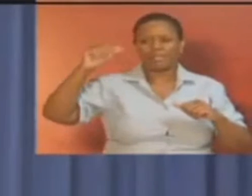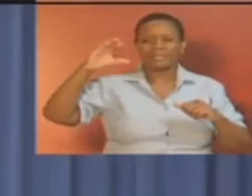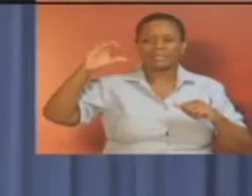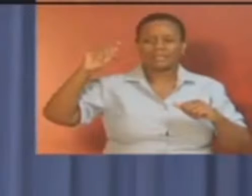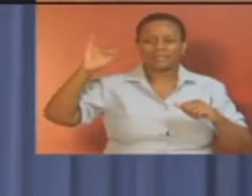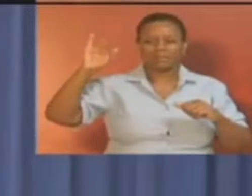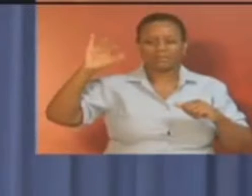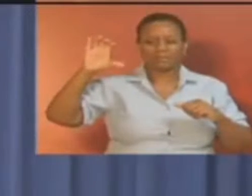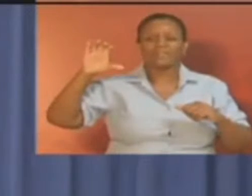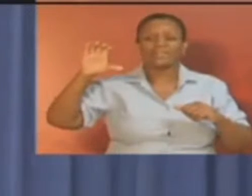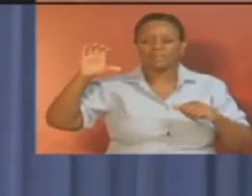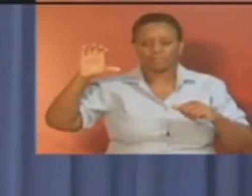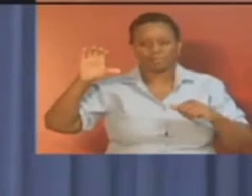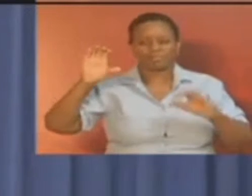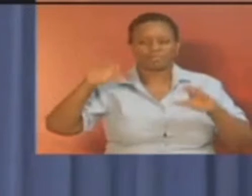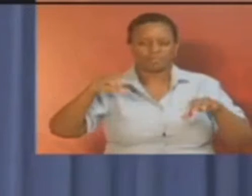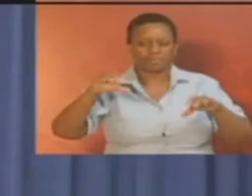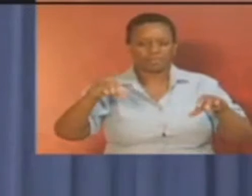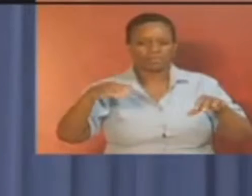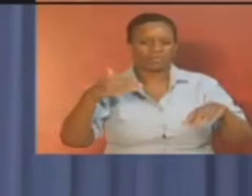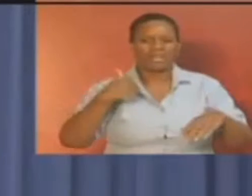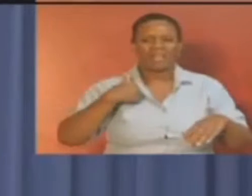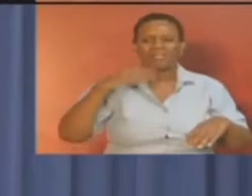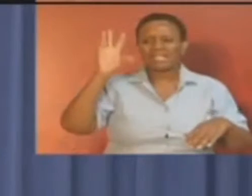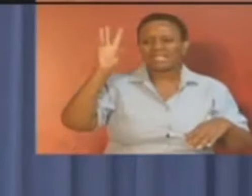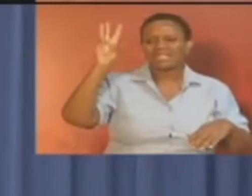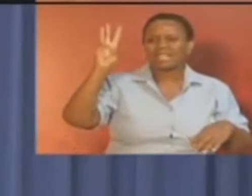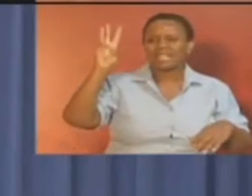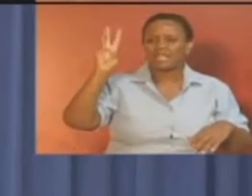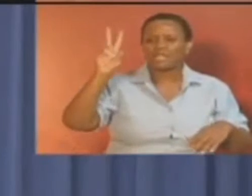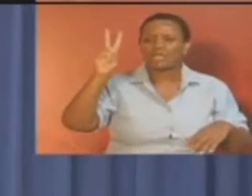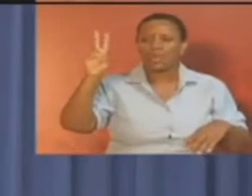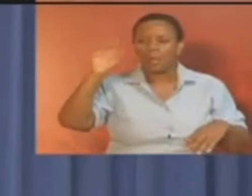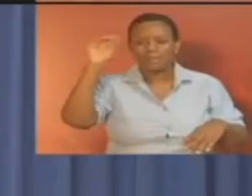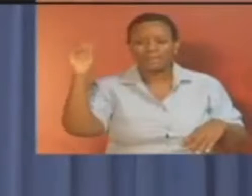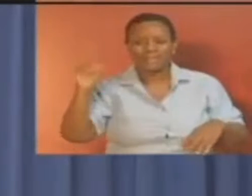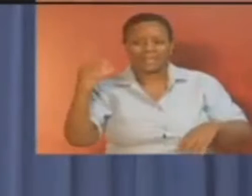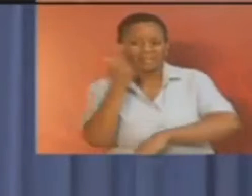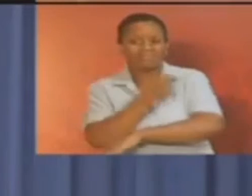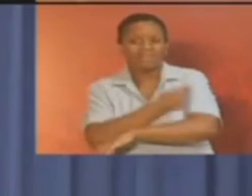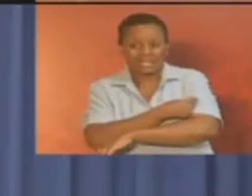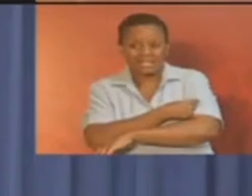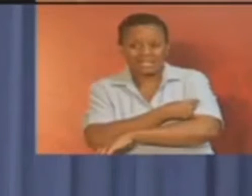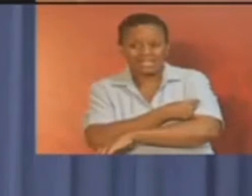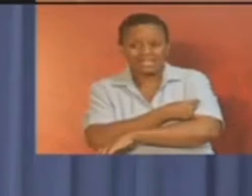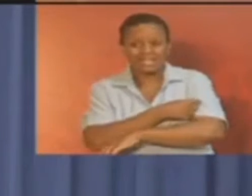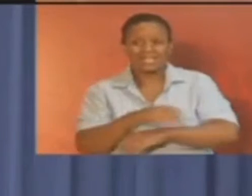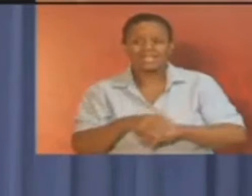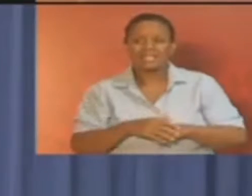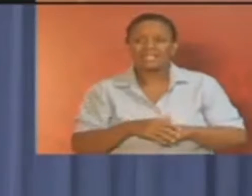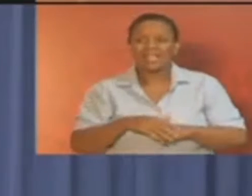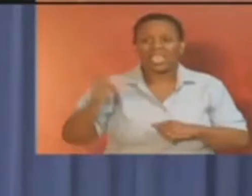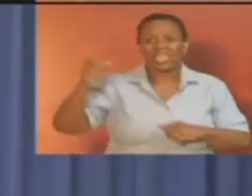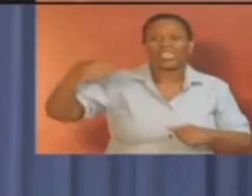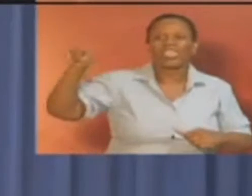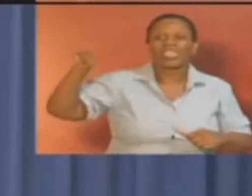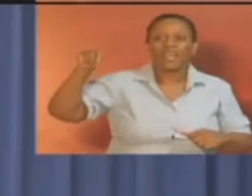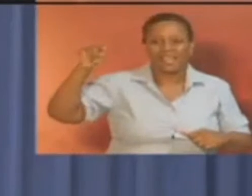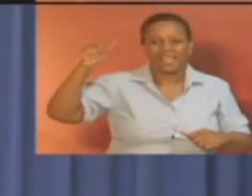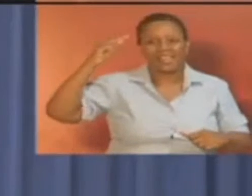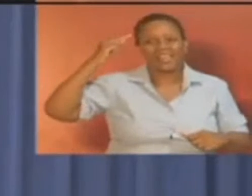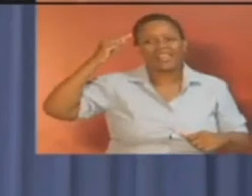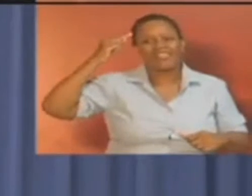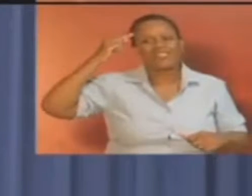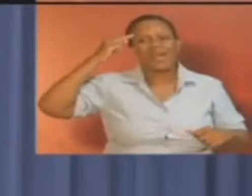vaccination. And I guess they thought, or what happened, that the vaccination meant that you're now ready to go. They are